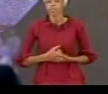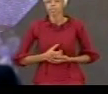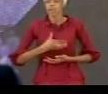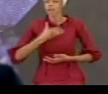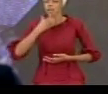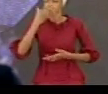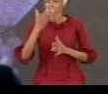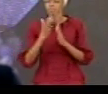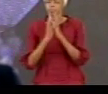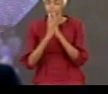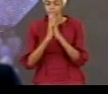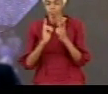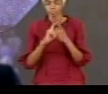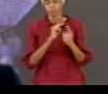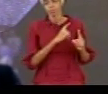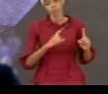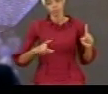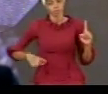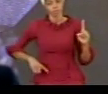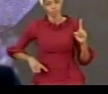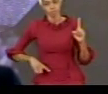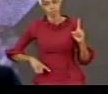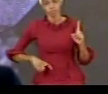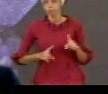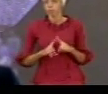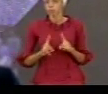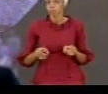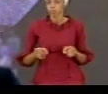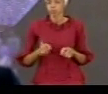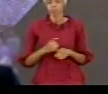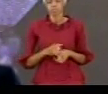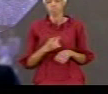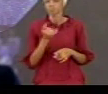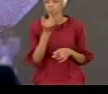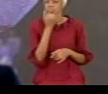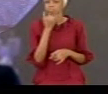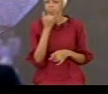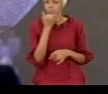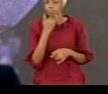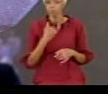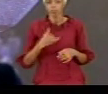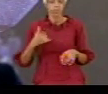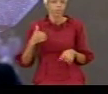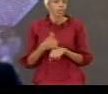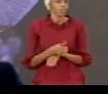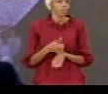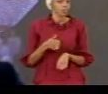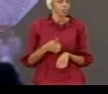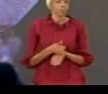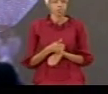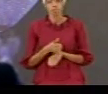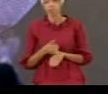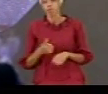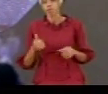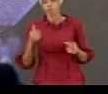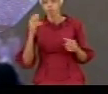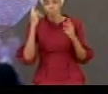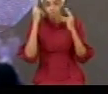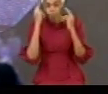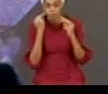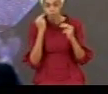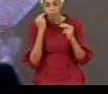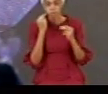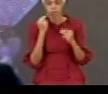Lord. But they wrongly accused Moses for bringing them out of the iron